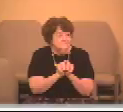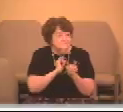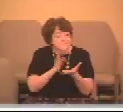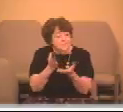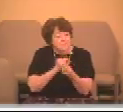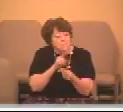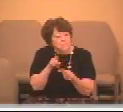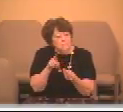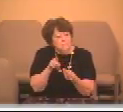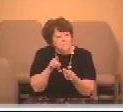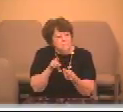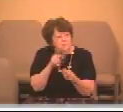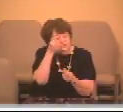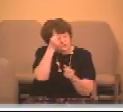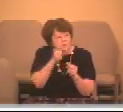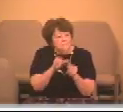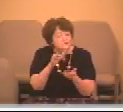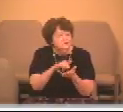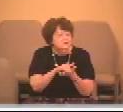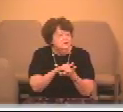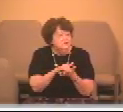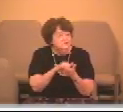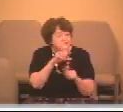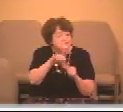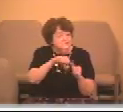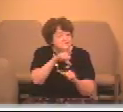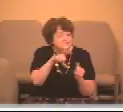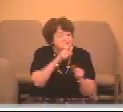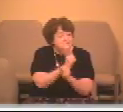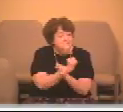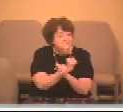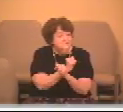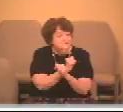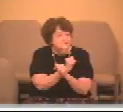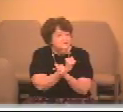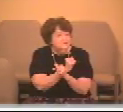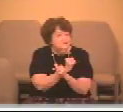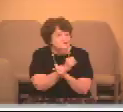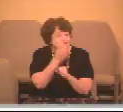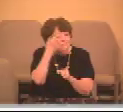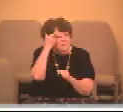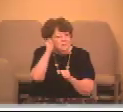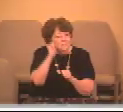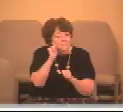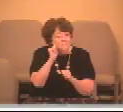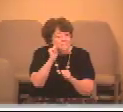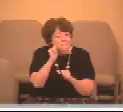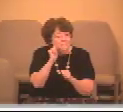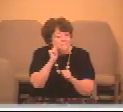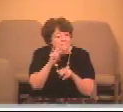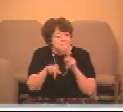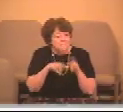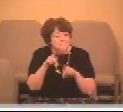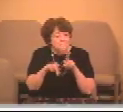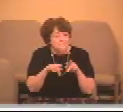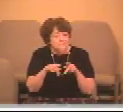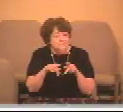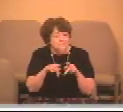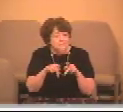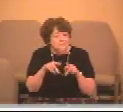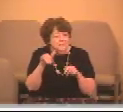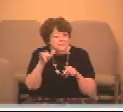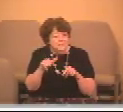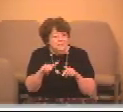you to take this with you. Relationships work because participants